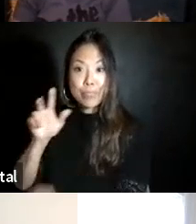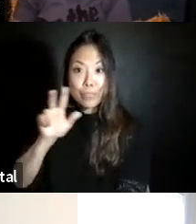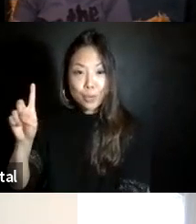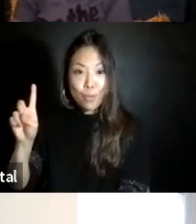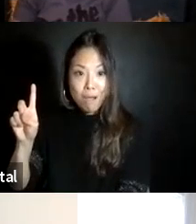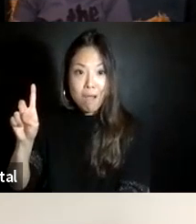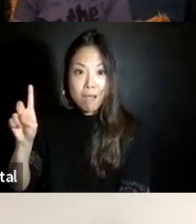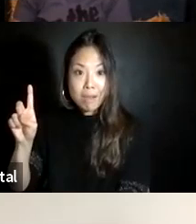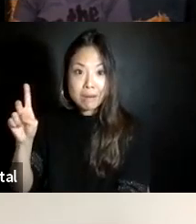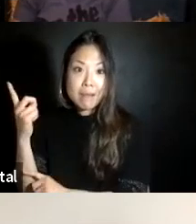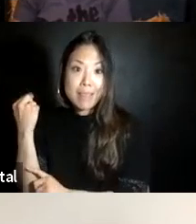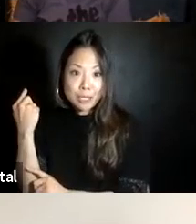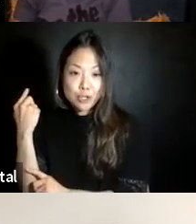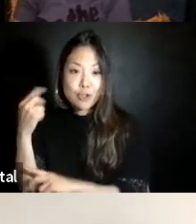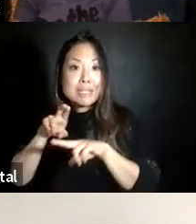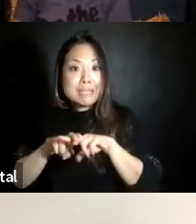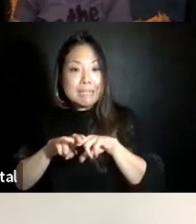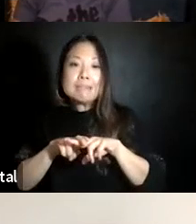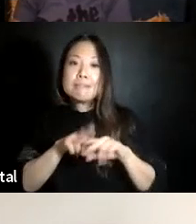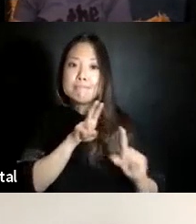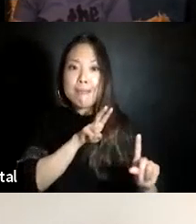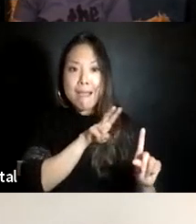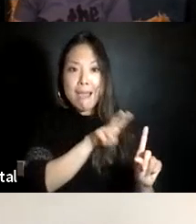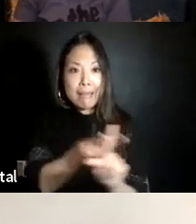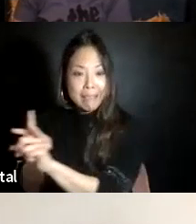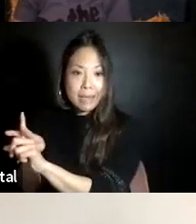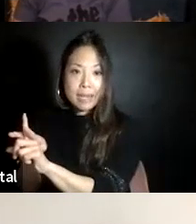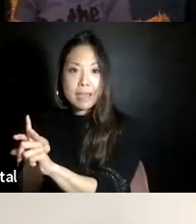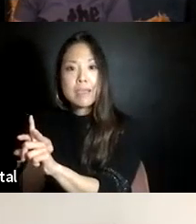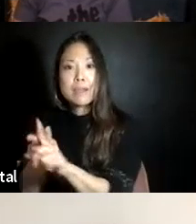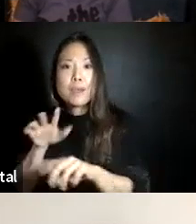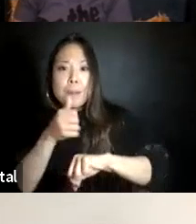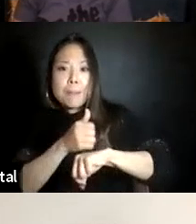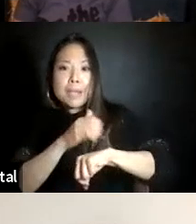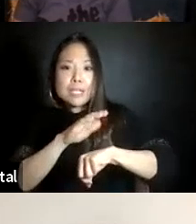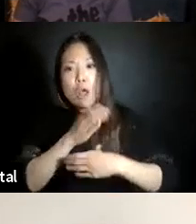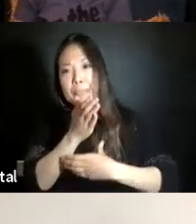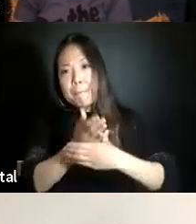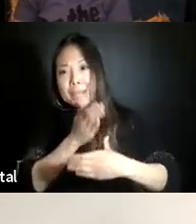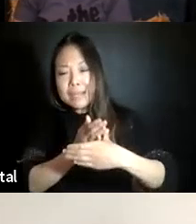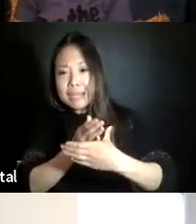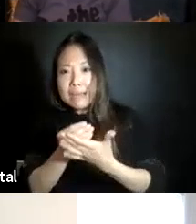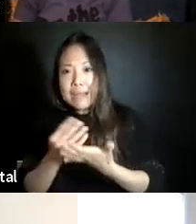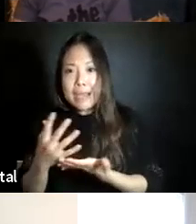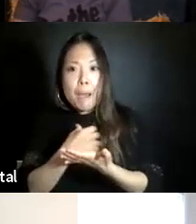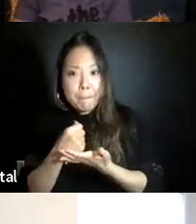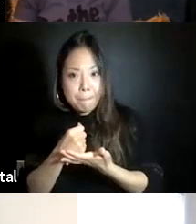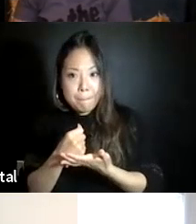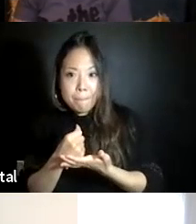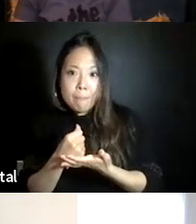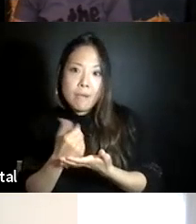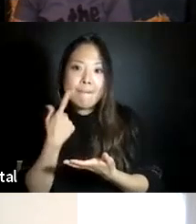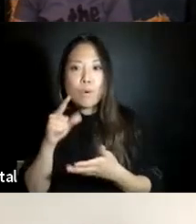last year, and seats were allocated based on the median income of families with school-aged children of the zip codes, right?